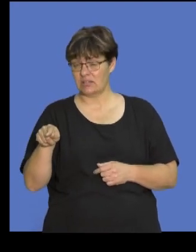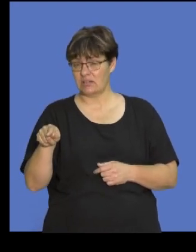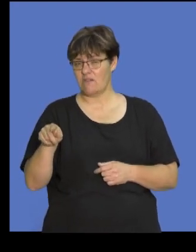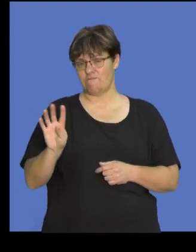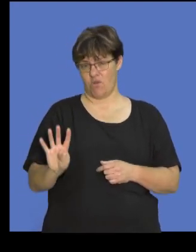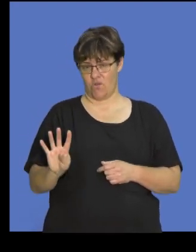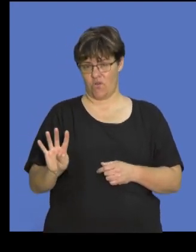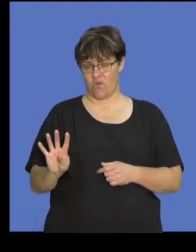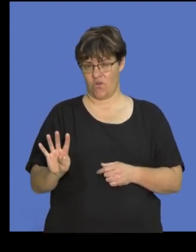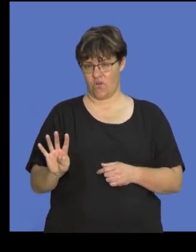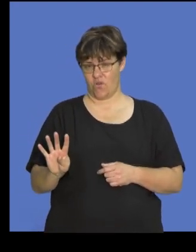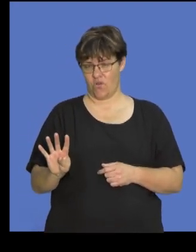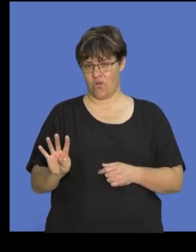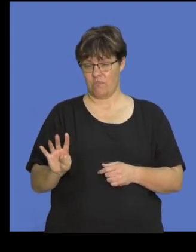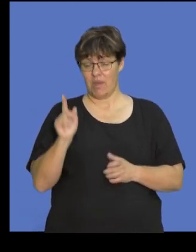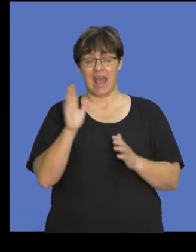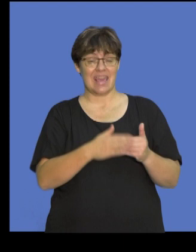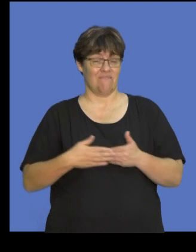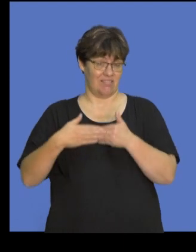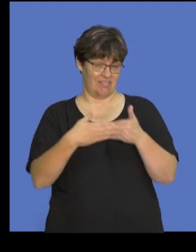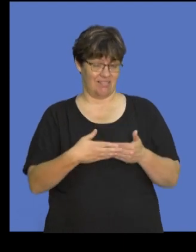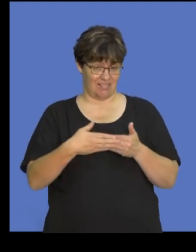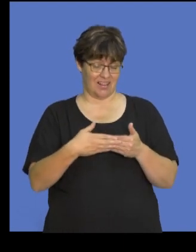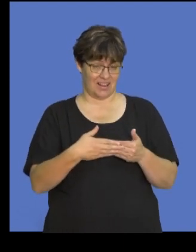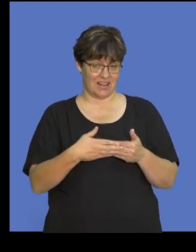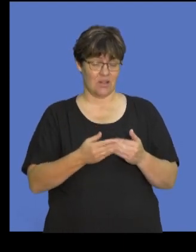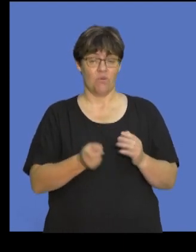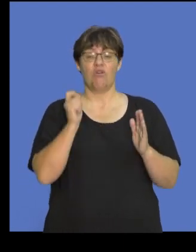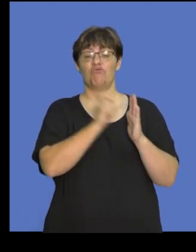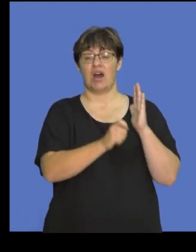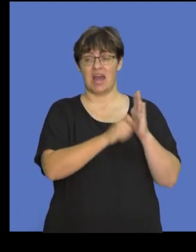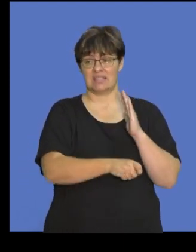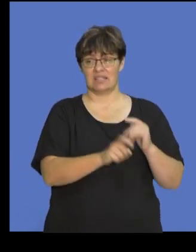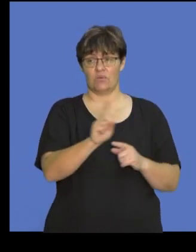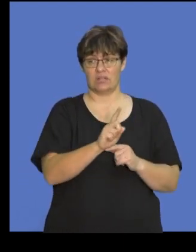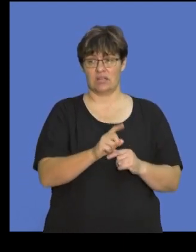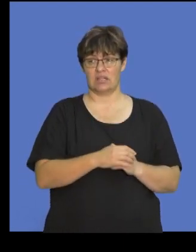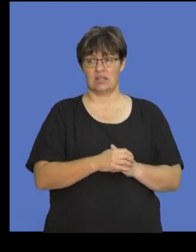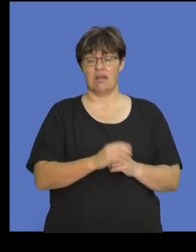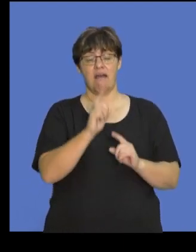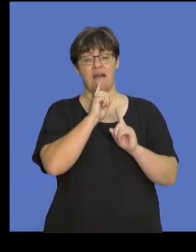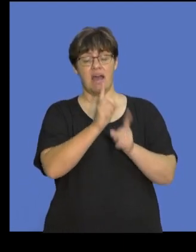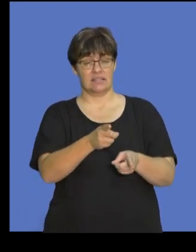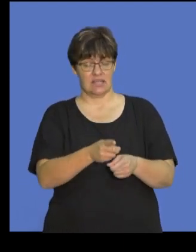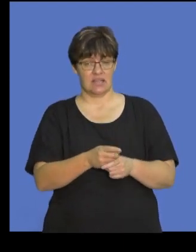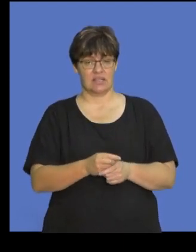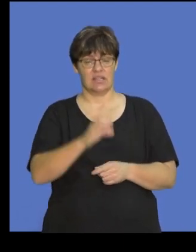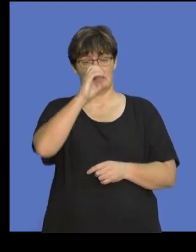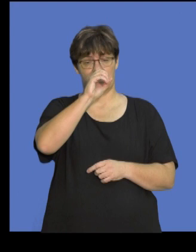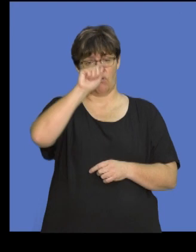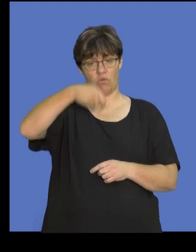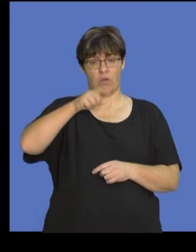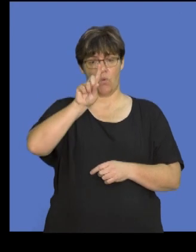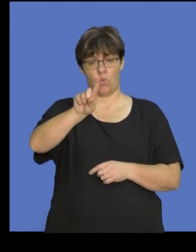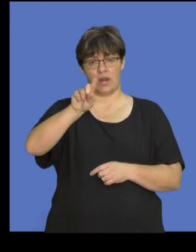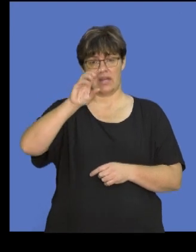3rd decimal place is a 4. So be very careful that we're going to write this as an answer